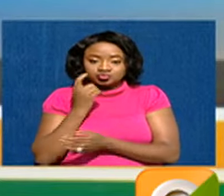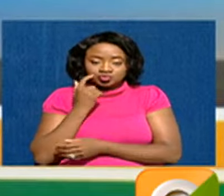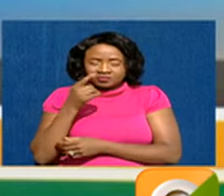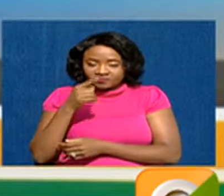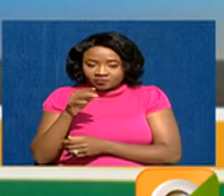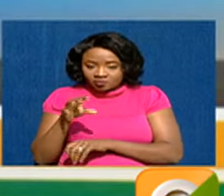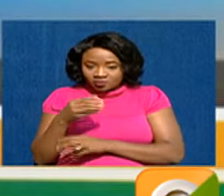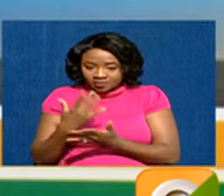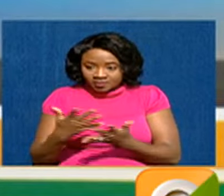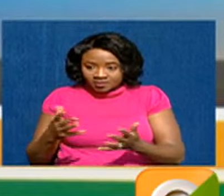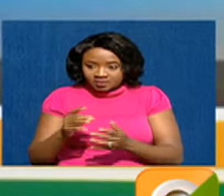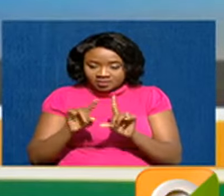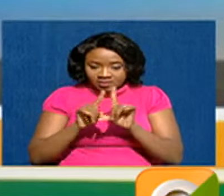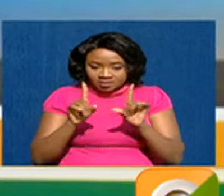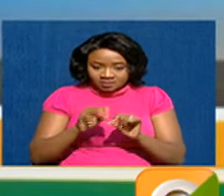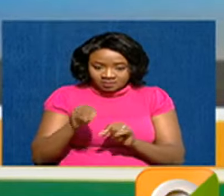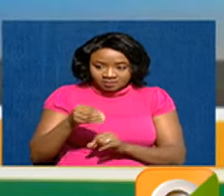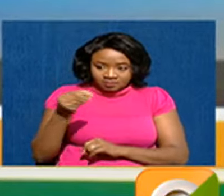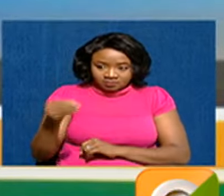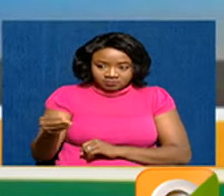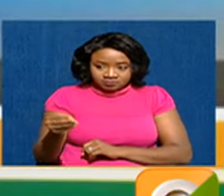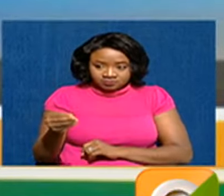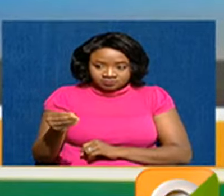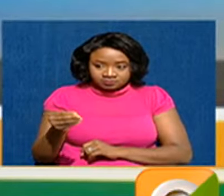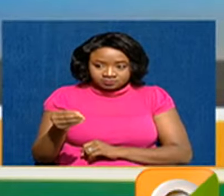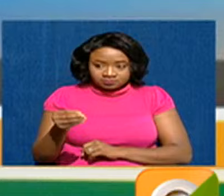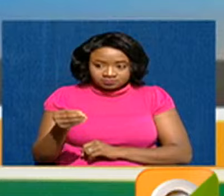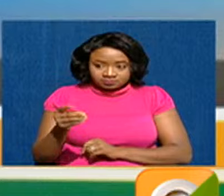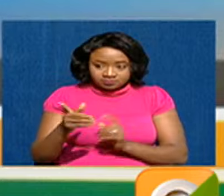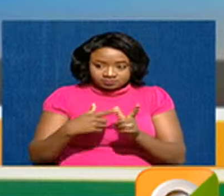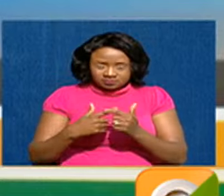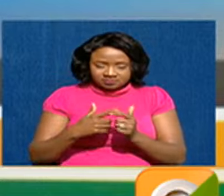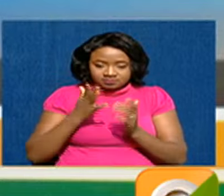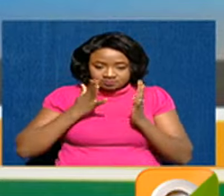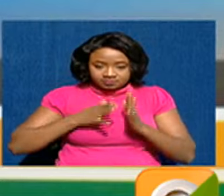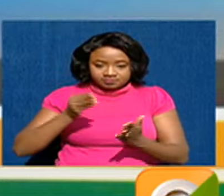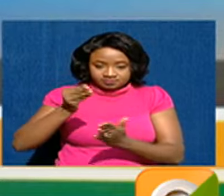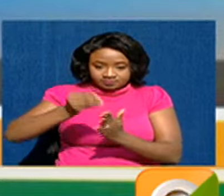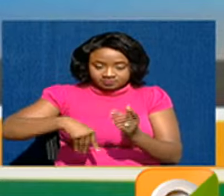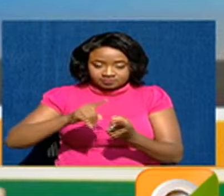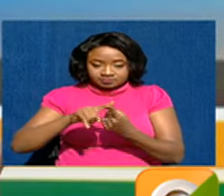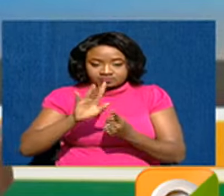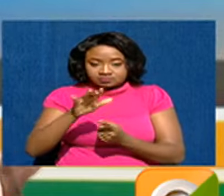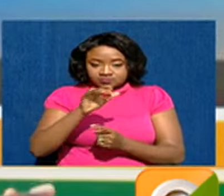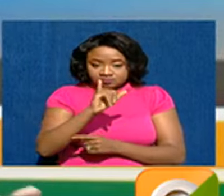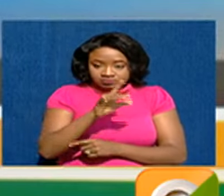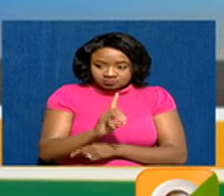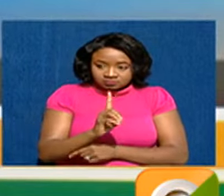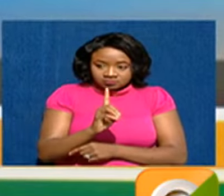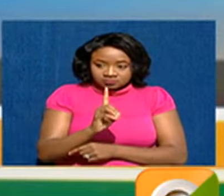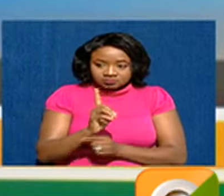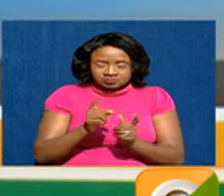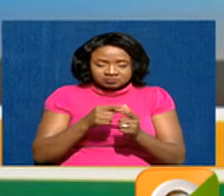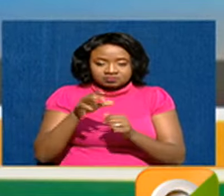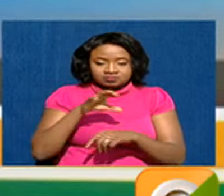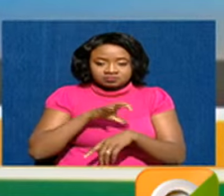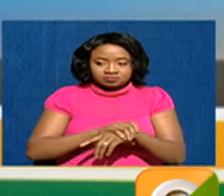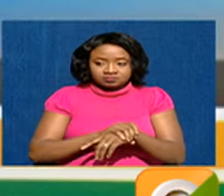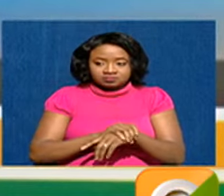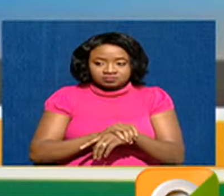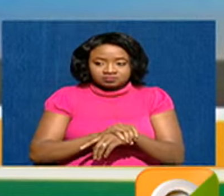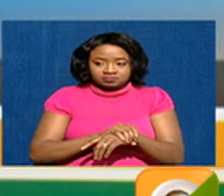card. The merchant will key in your ID. Mm. Then you will receive what we call an